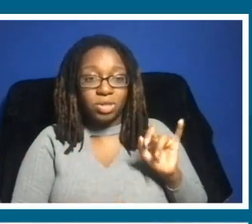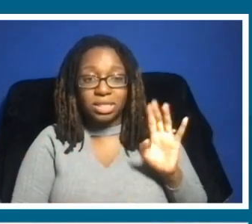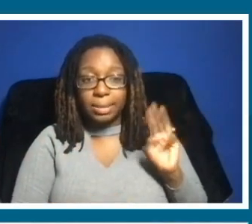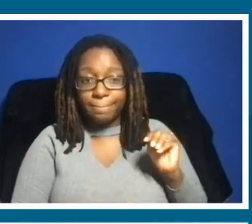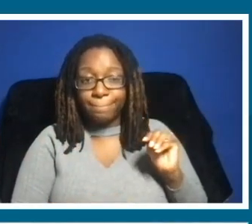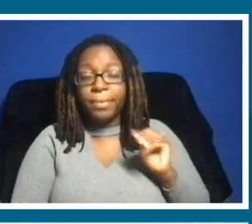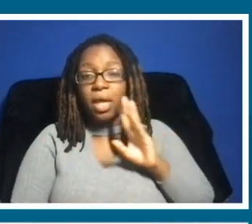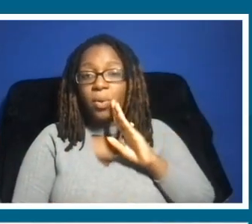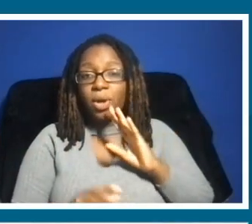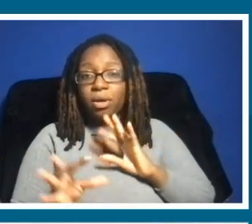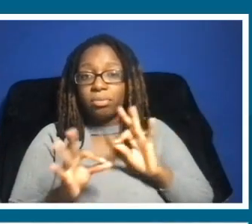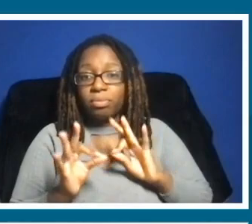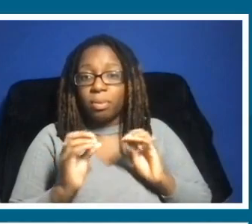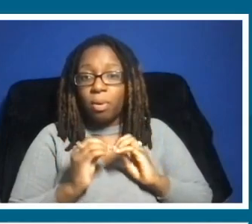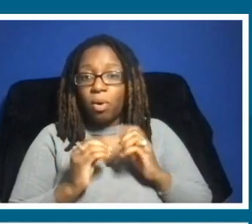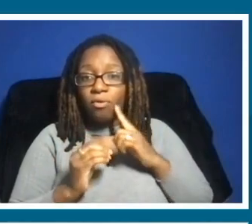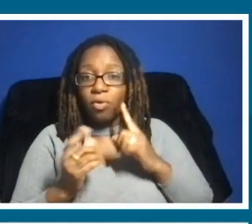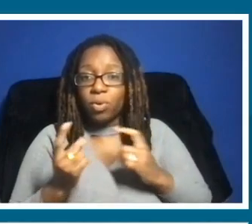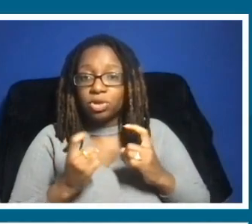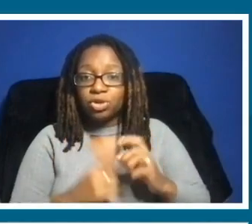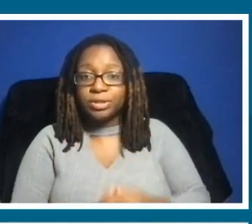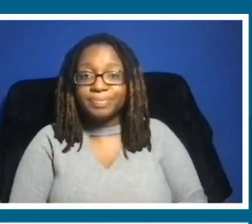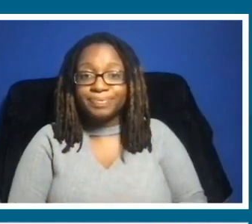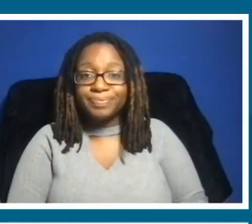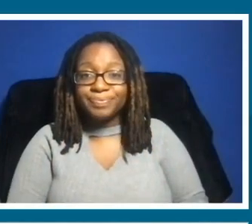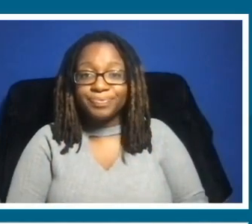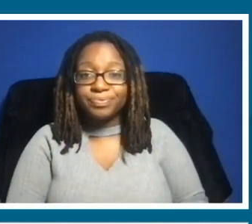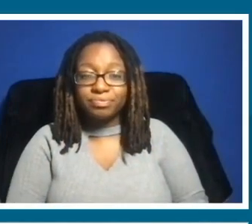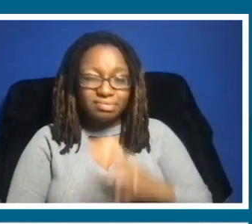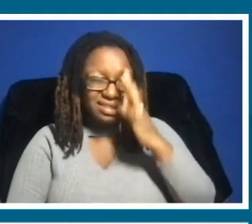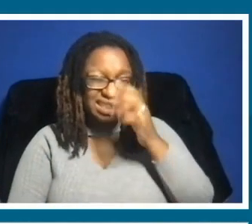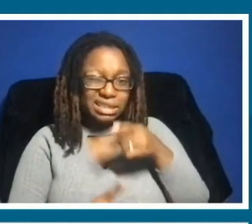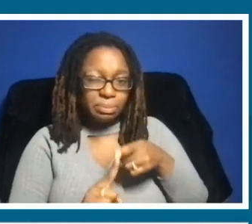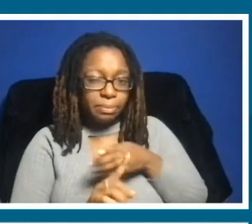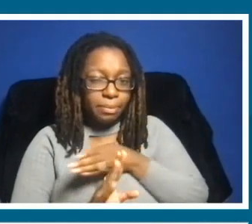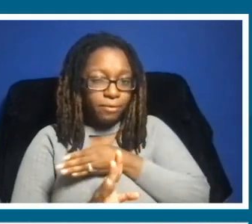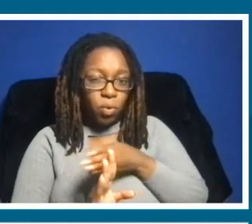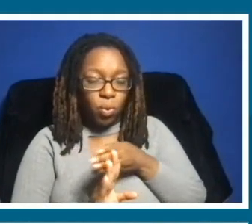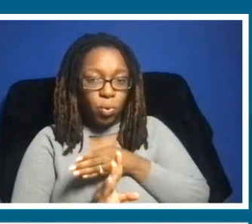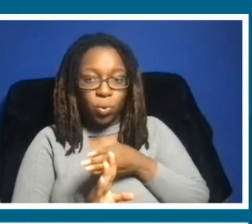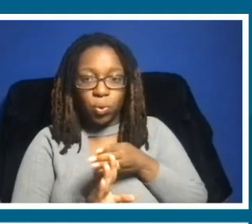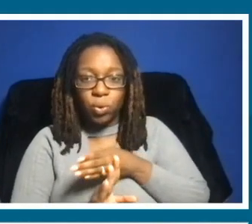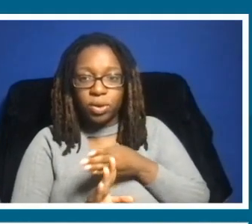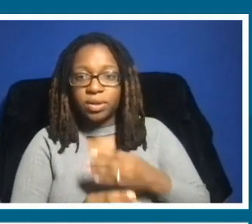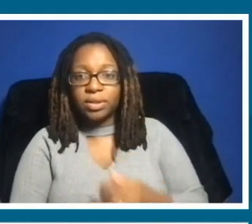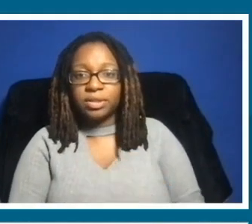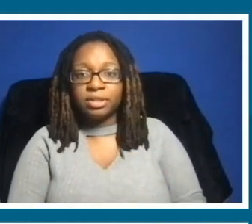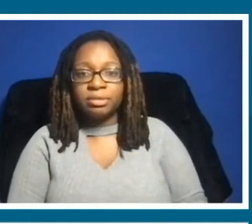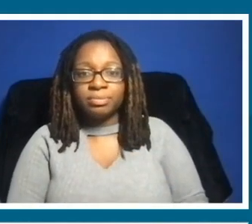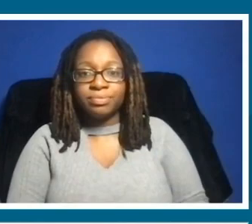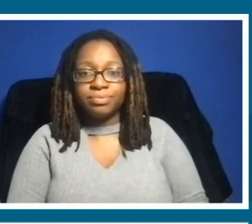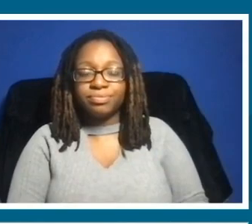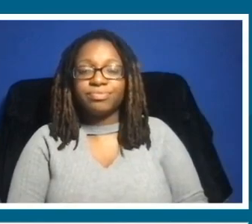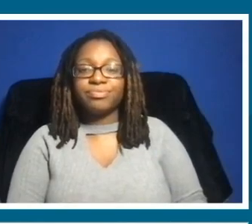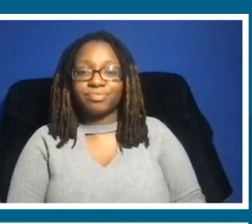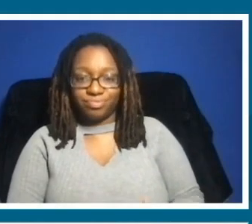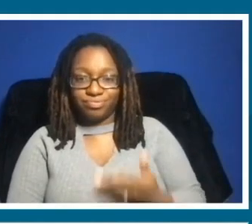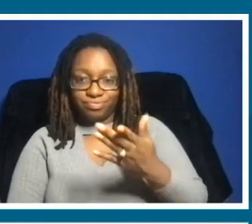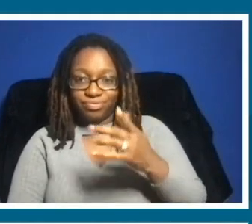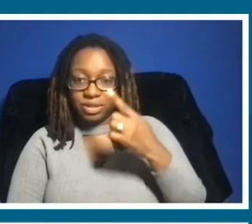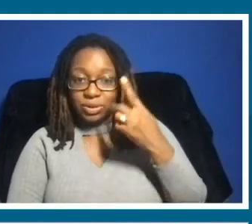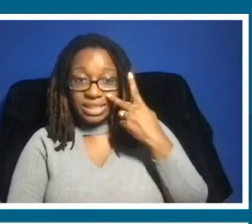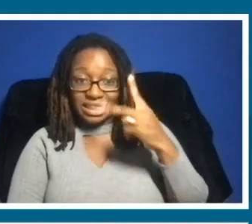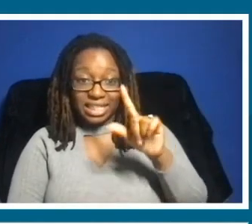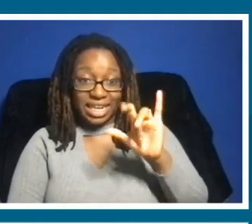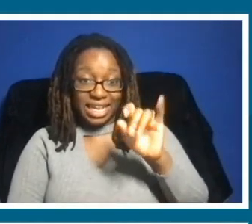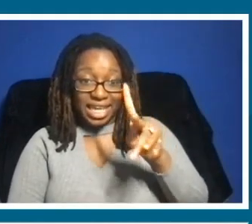questions. So the slide right before this one, just so you all can see, there's a link there. If you